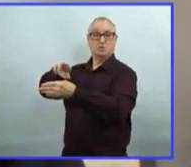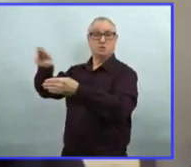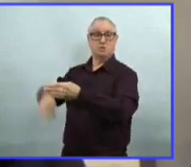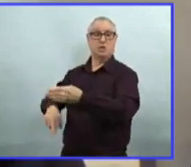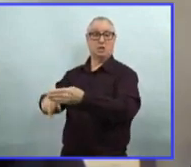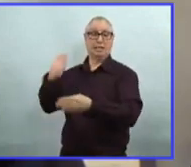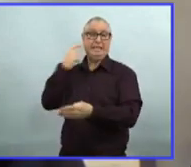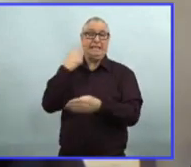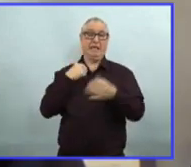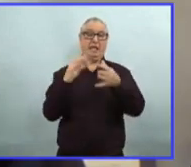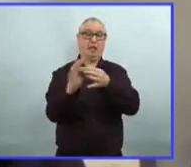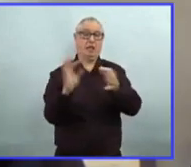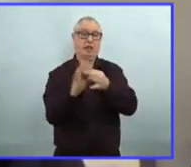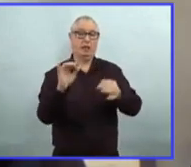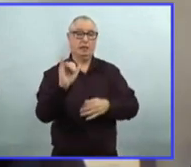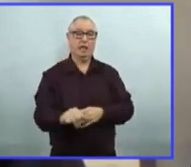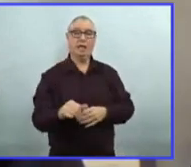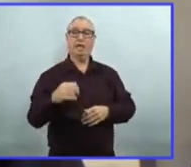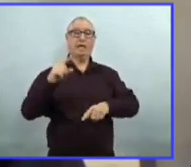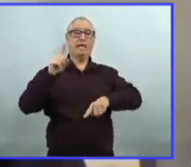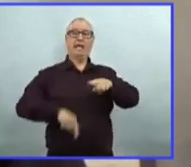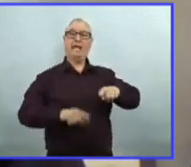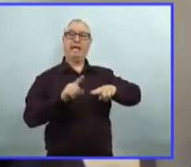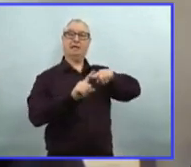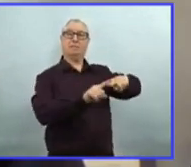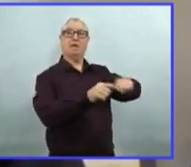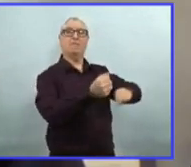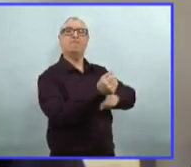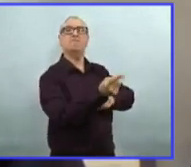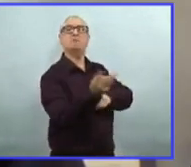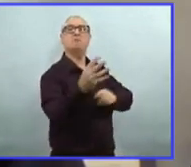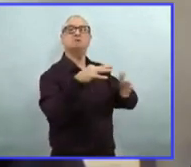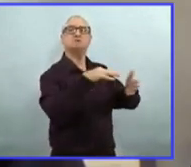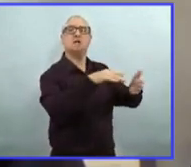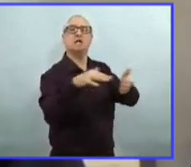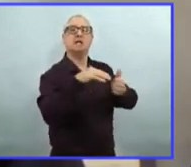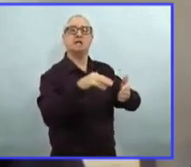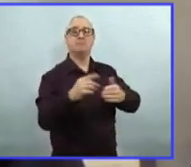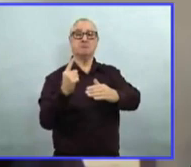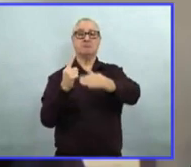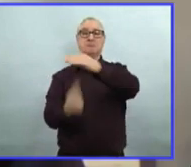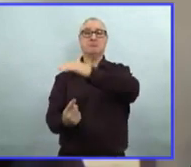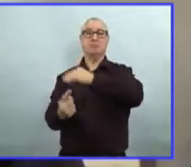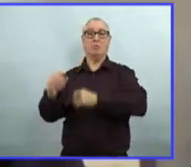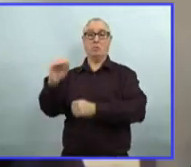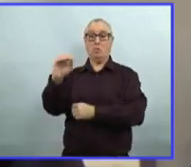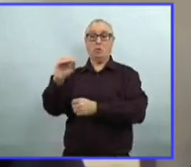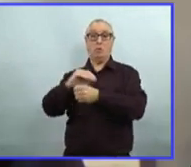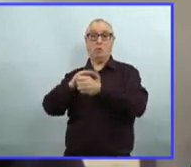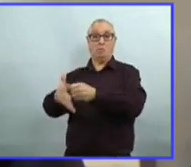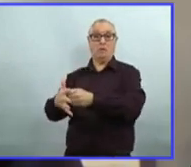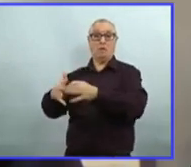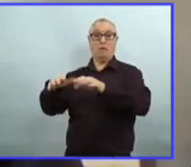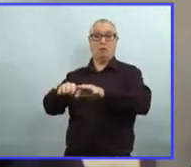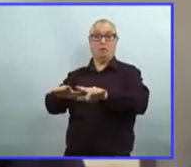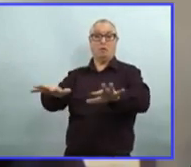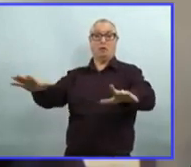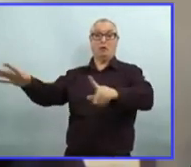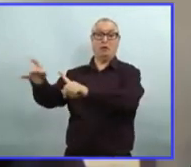on regarding how difficult the restrictions we have in place are on other sectors.